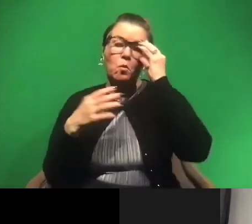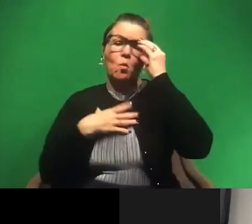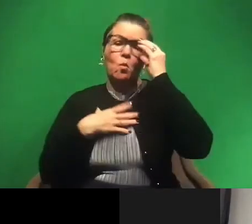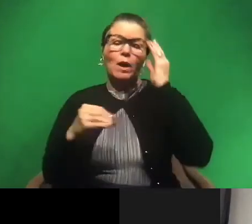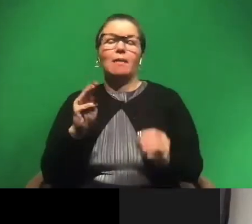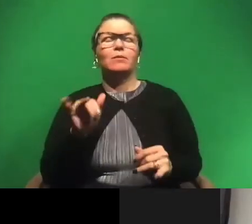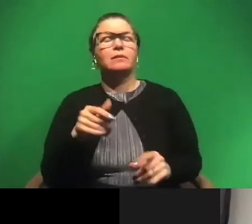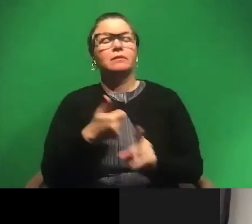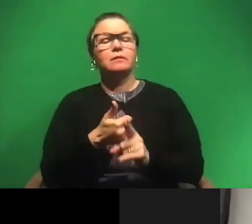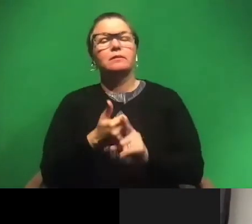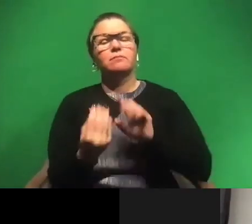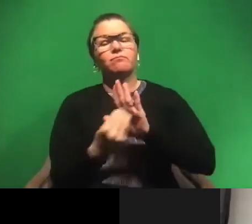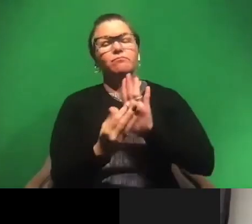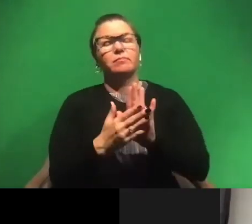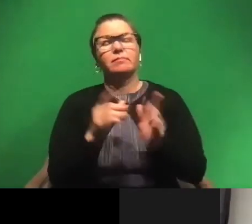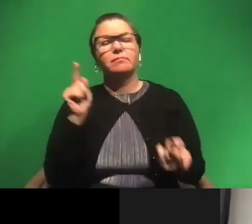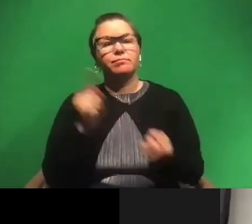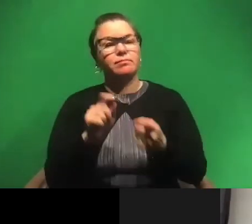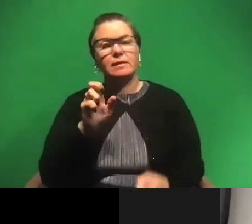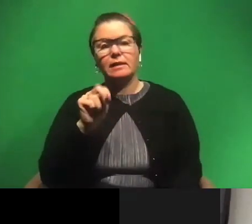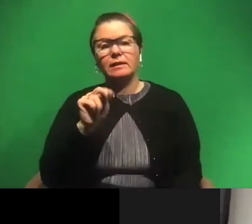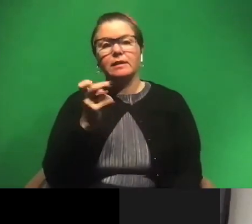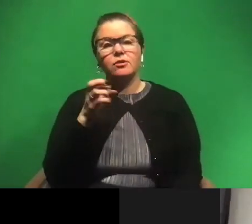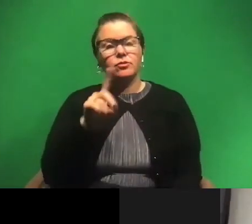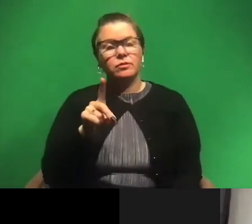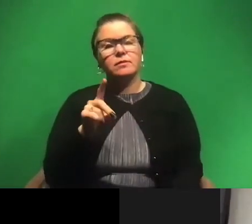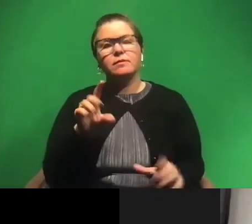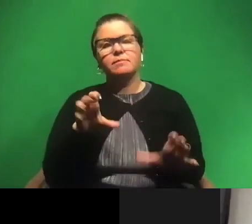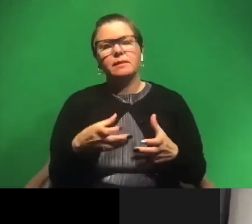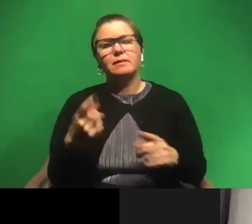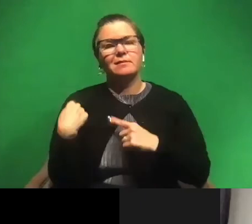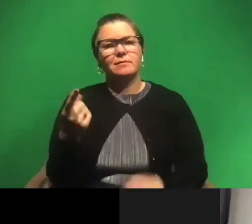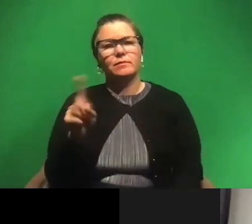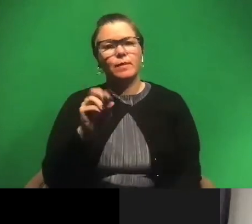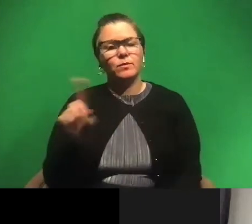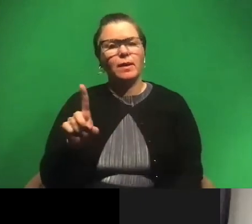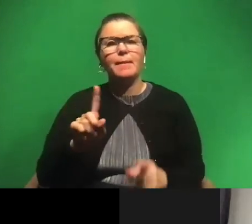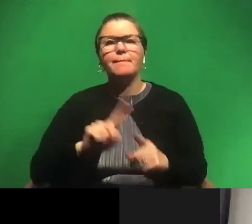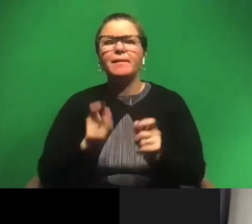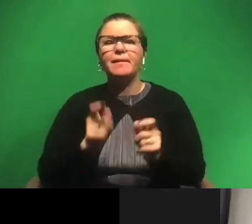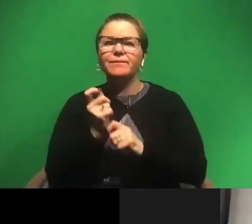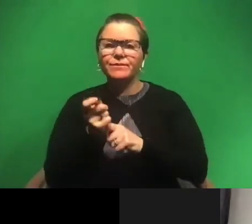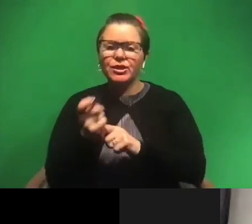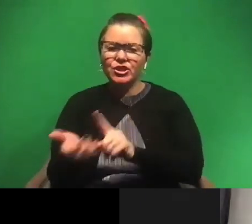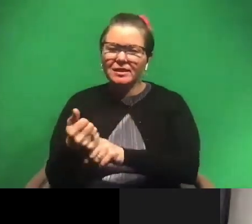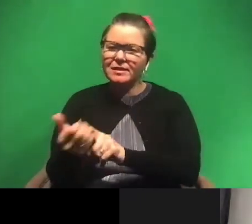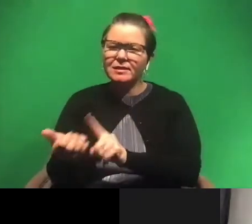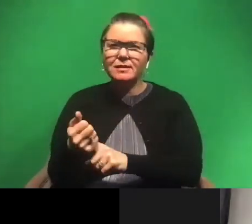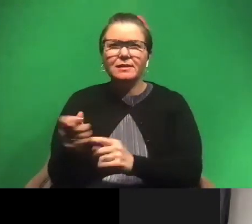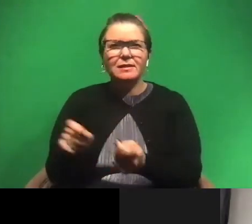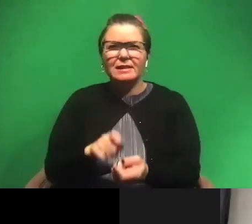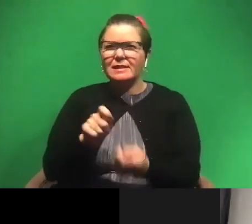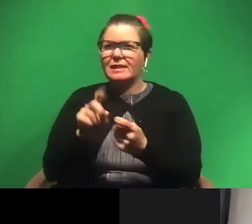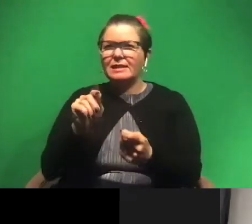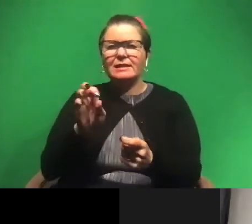been listed as an endangered species since 2001, but the fishery itself closed, I forget the exact date, but sometime in the